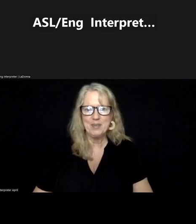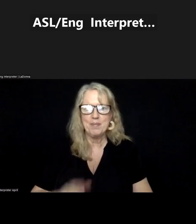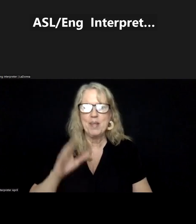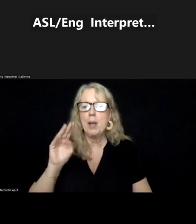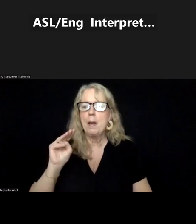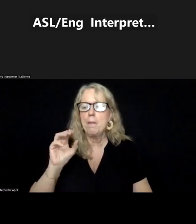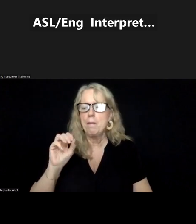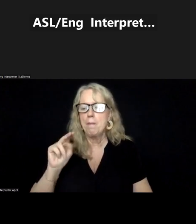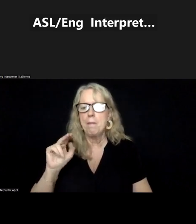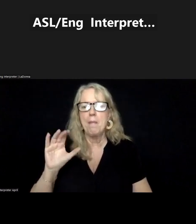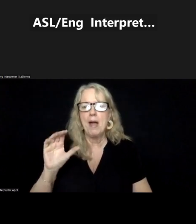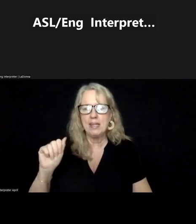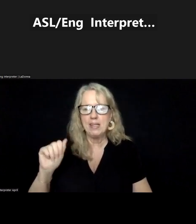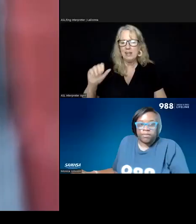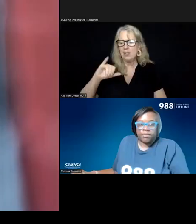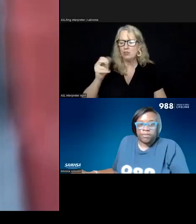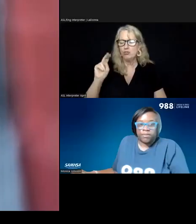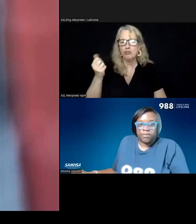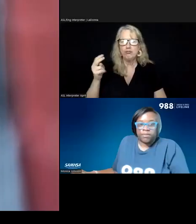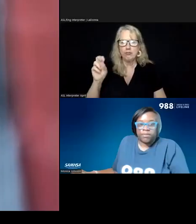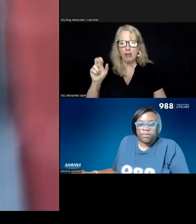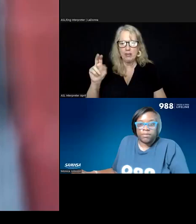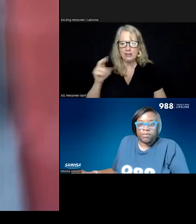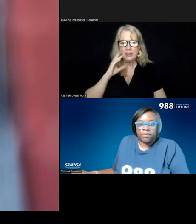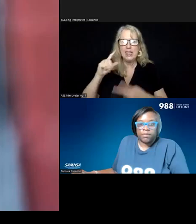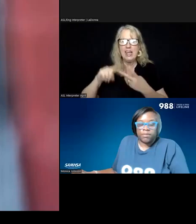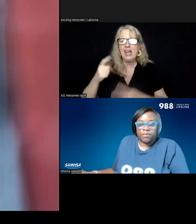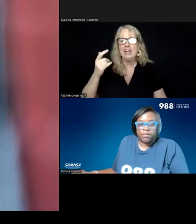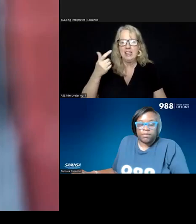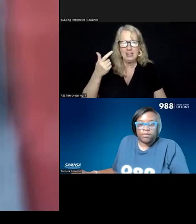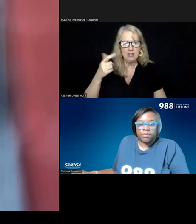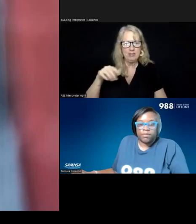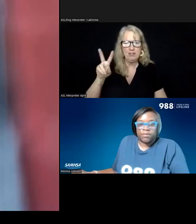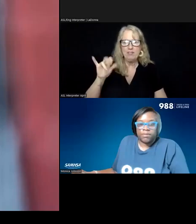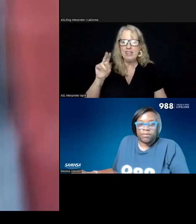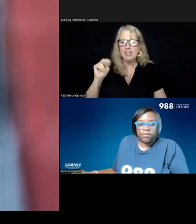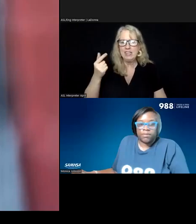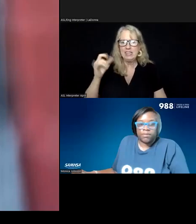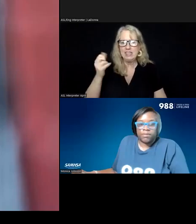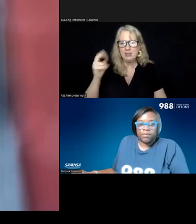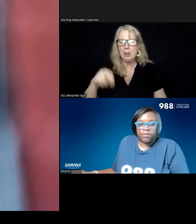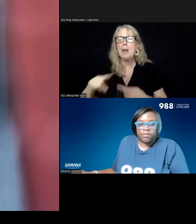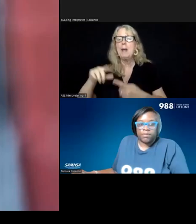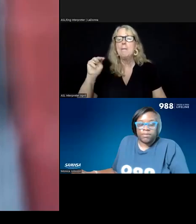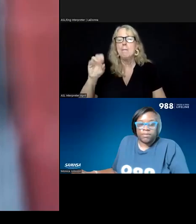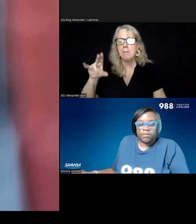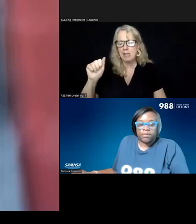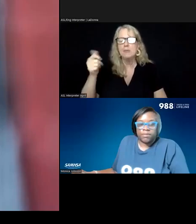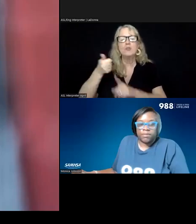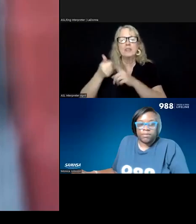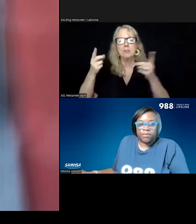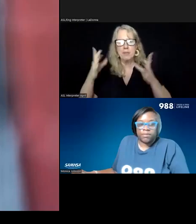Monica Johnson and Dan Gillison. And of course, Monica Johnson is the director